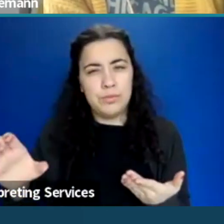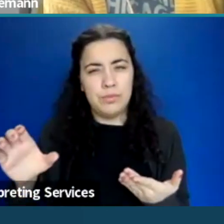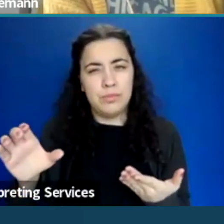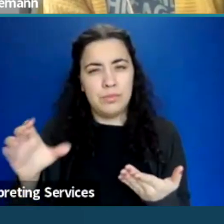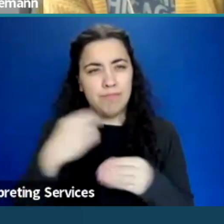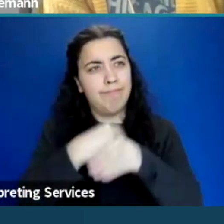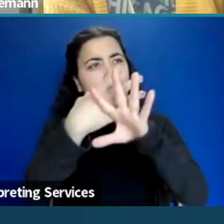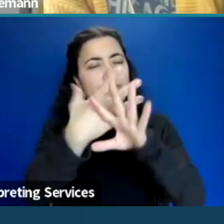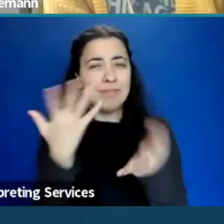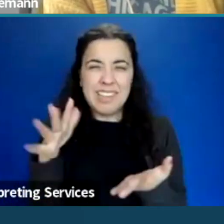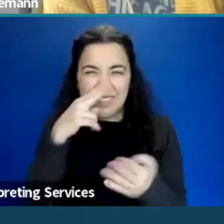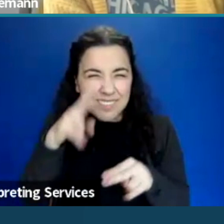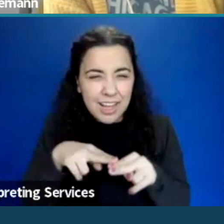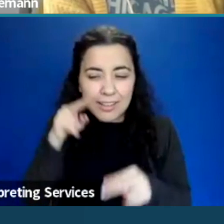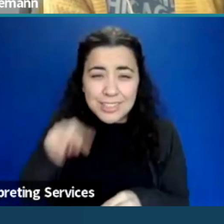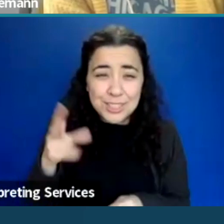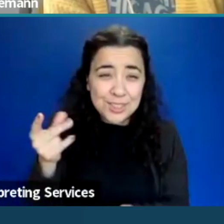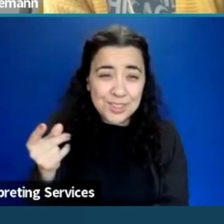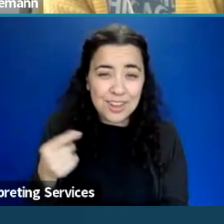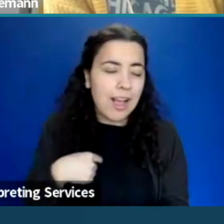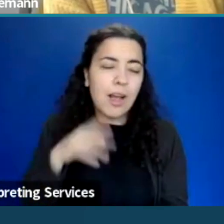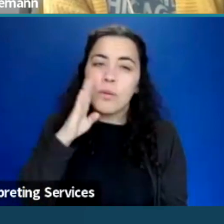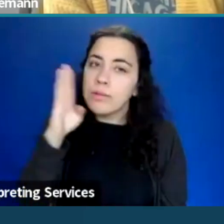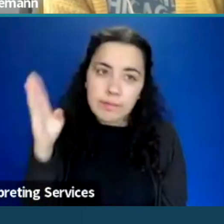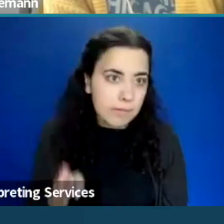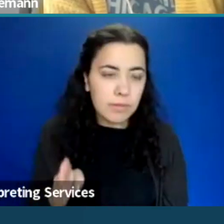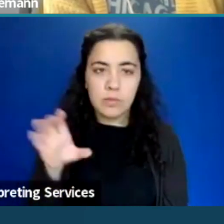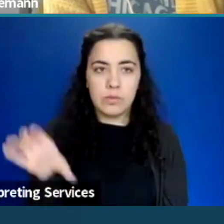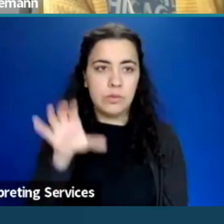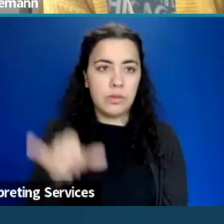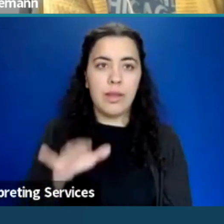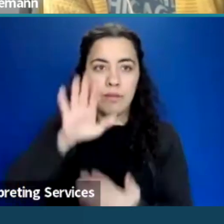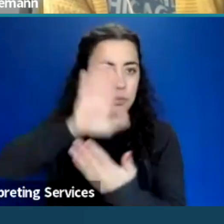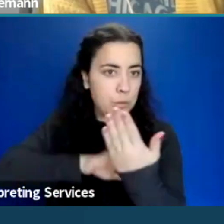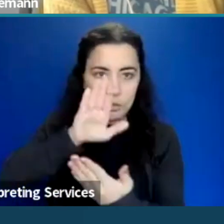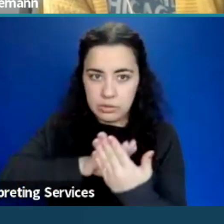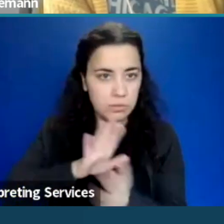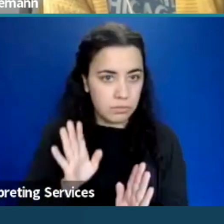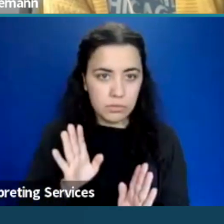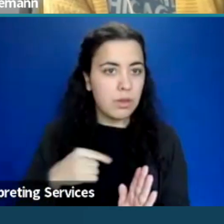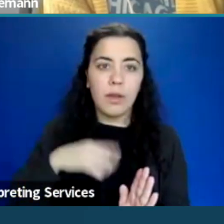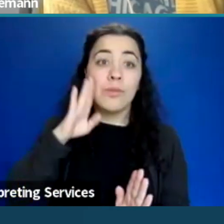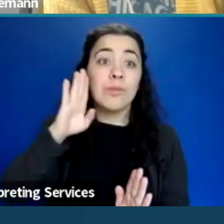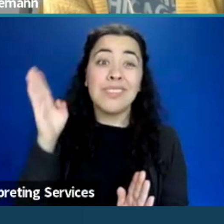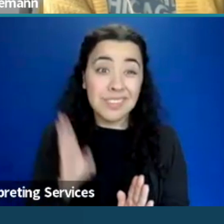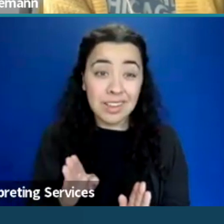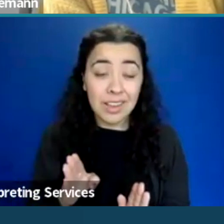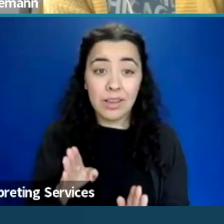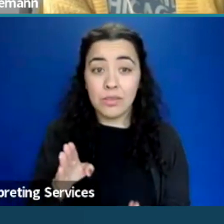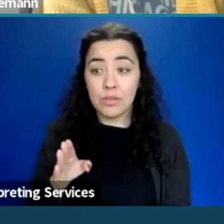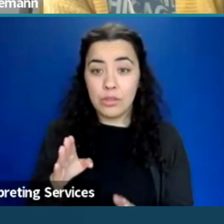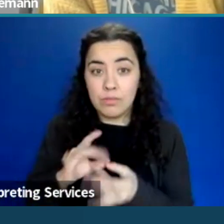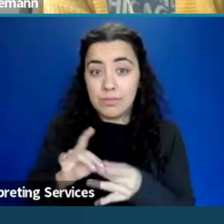it's kind of fun to see a dog. I would never do that in person. I would never even say his name